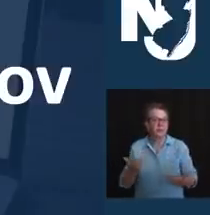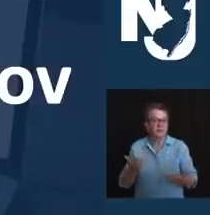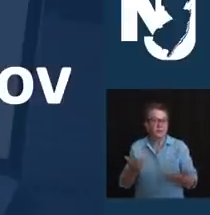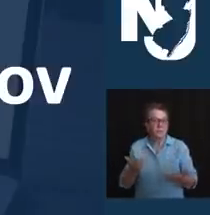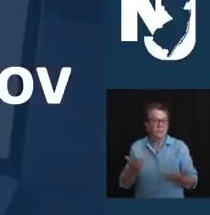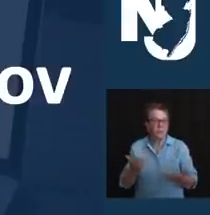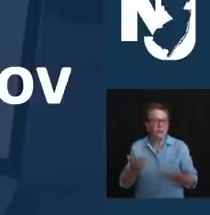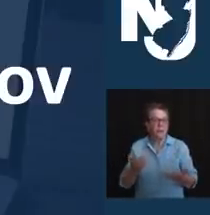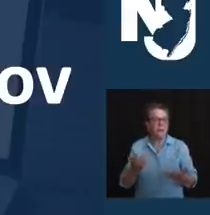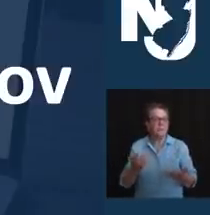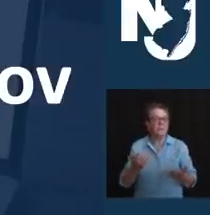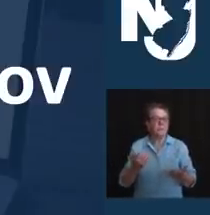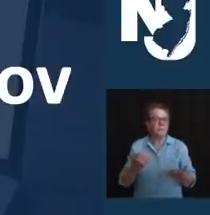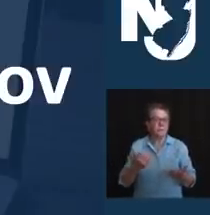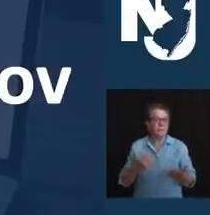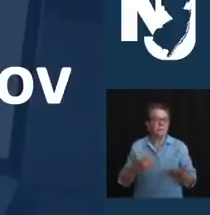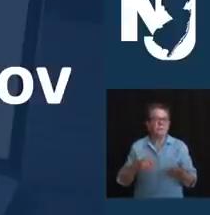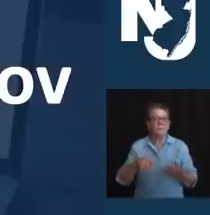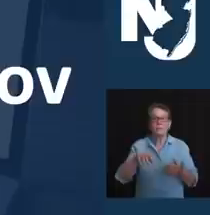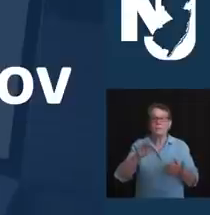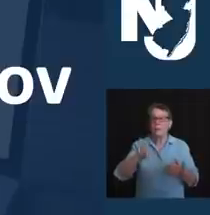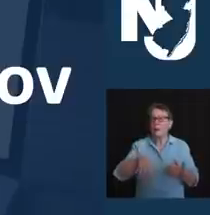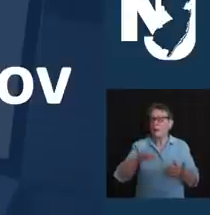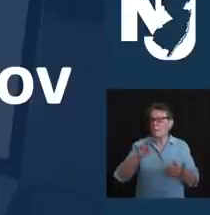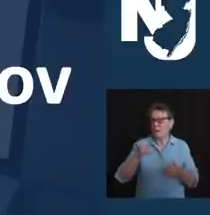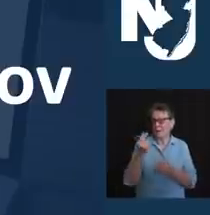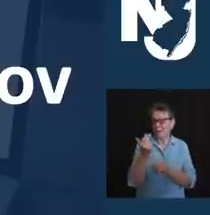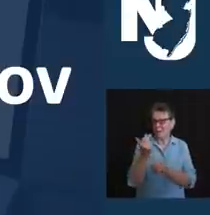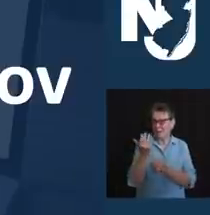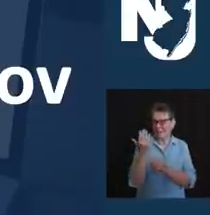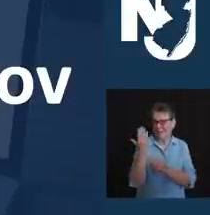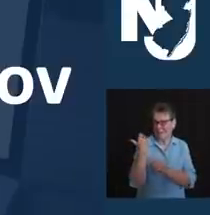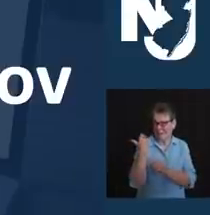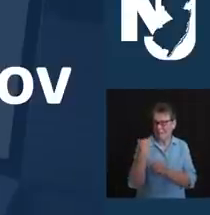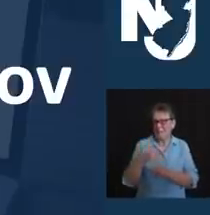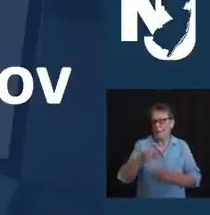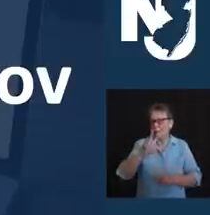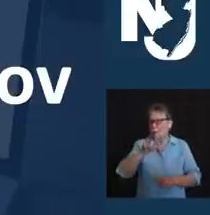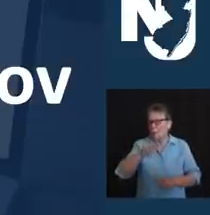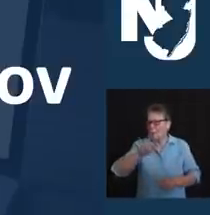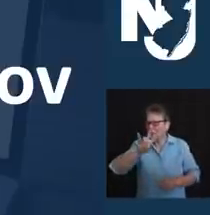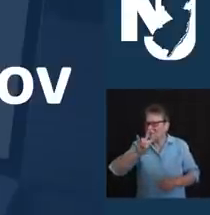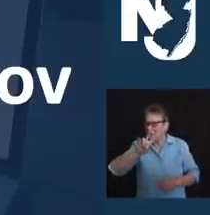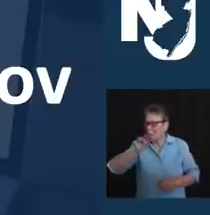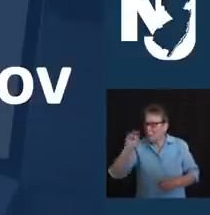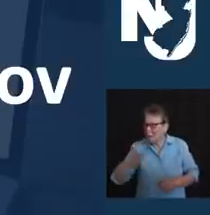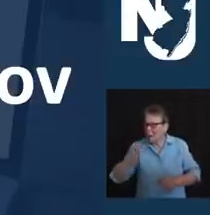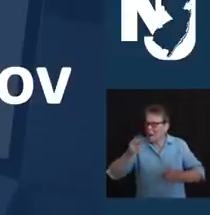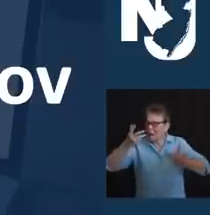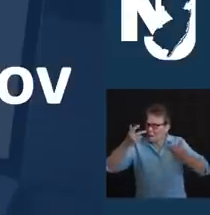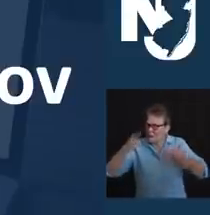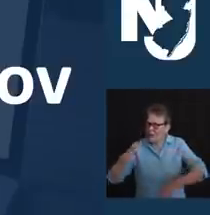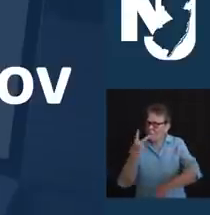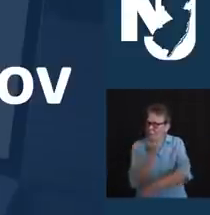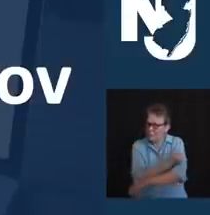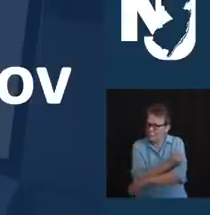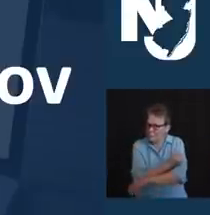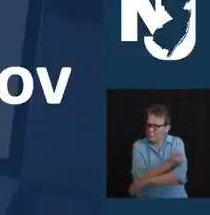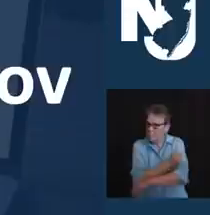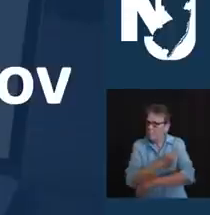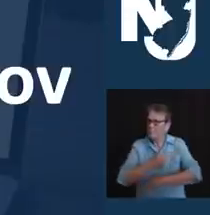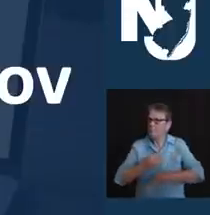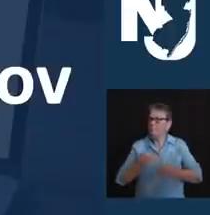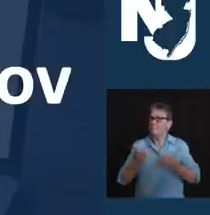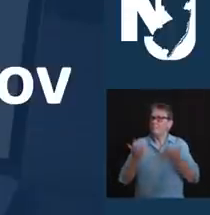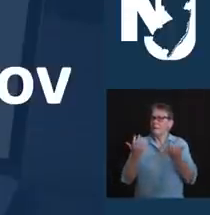vaccinated. As we'll address in a couple of minutes, that number is now well over 4 million. Many residents who had just become eligible for